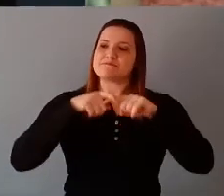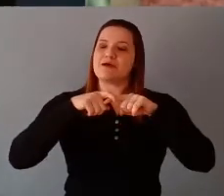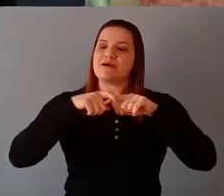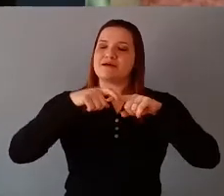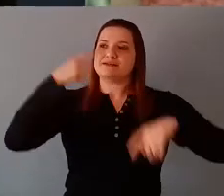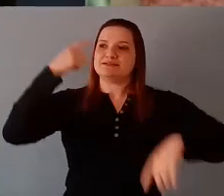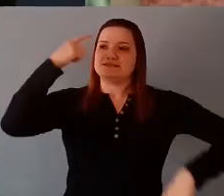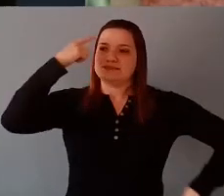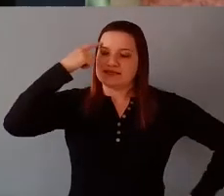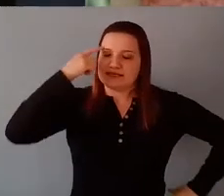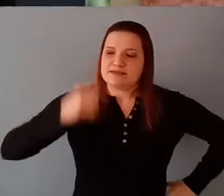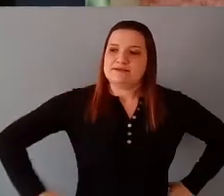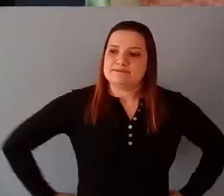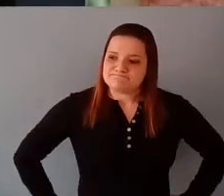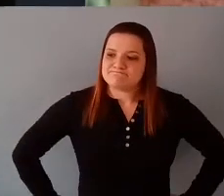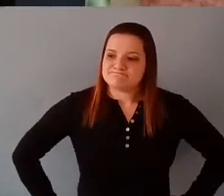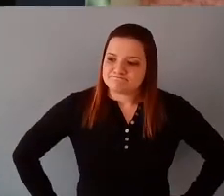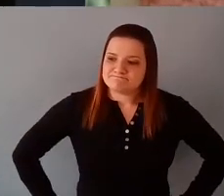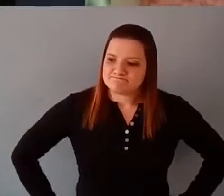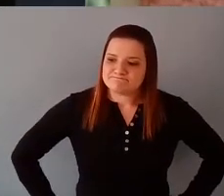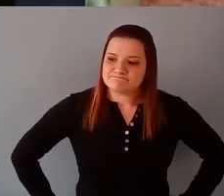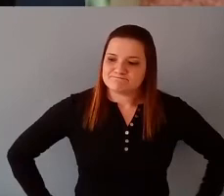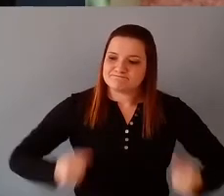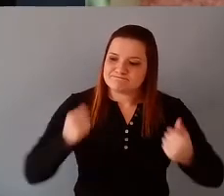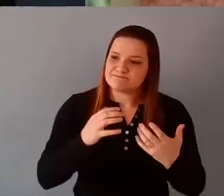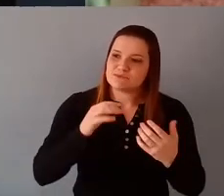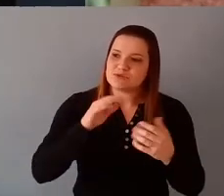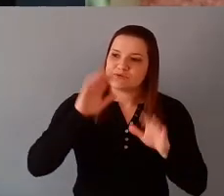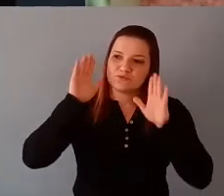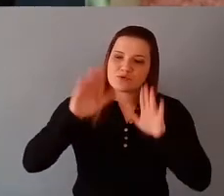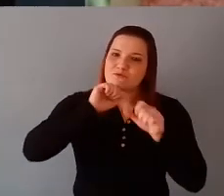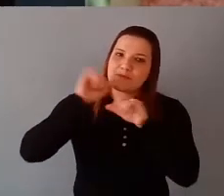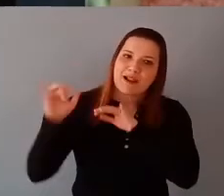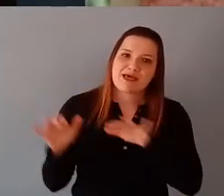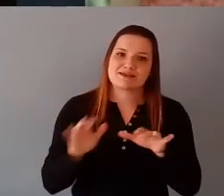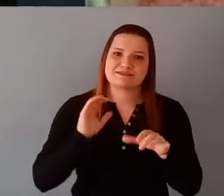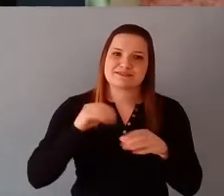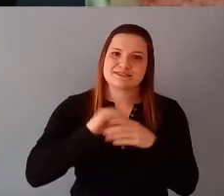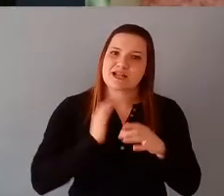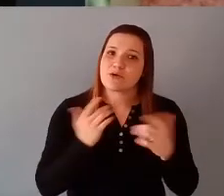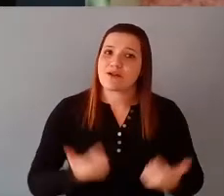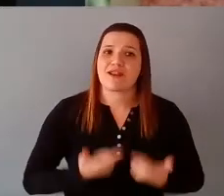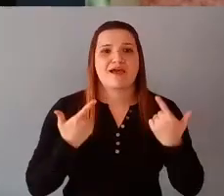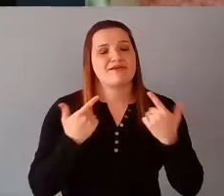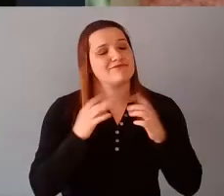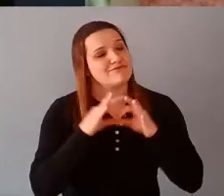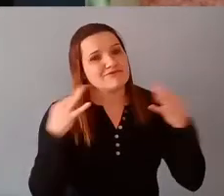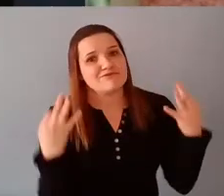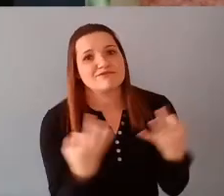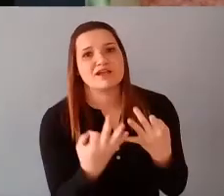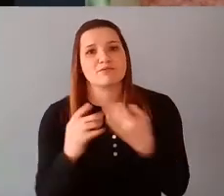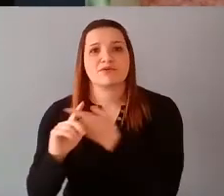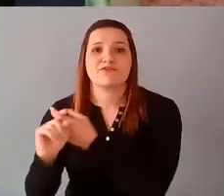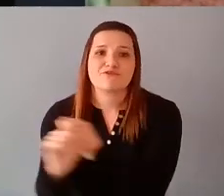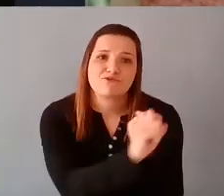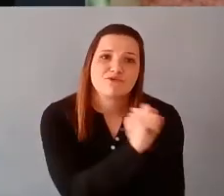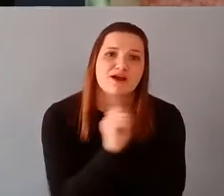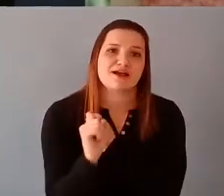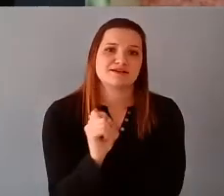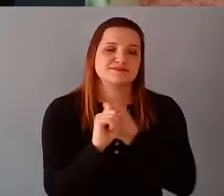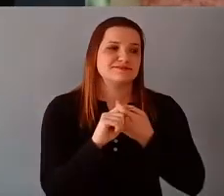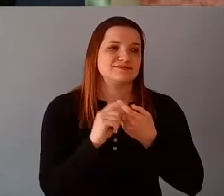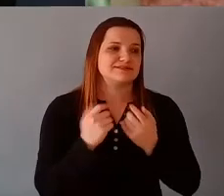reflect on all the incredible blessings in our life, our family, our friends, and